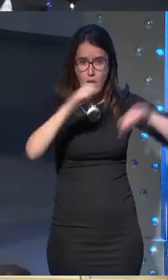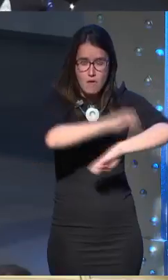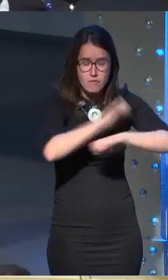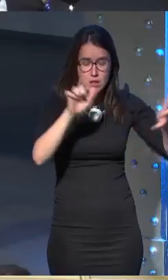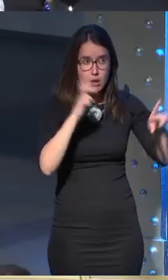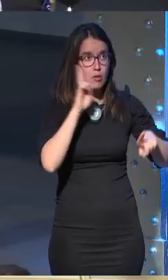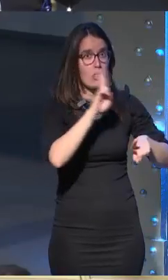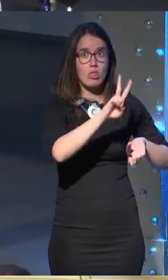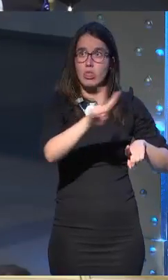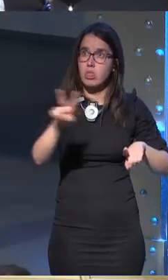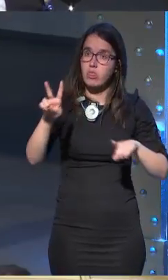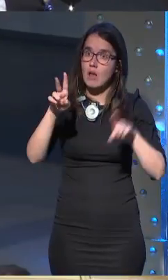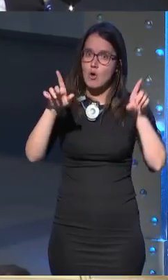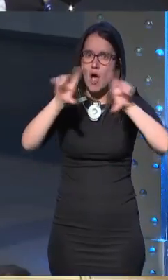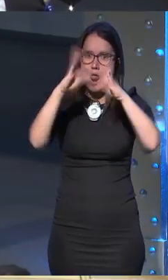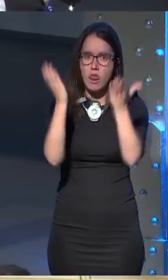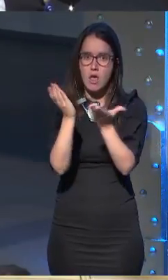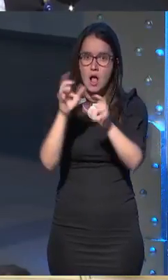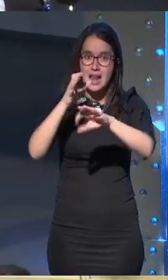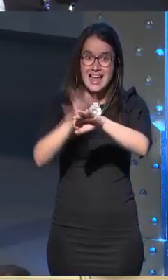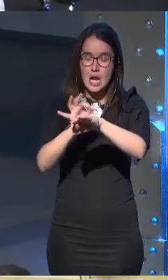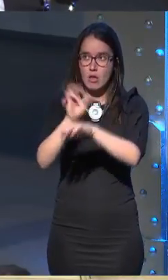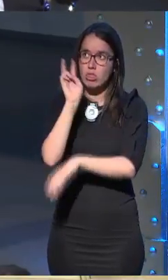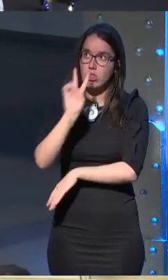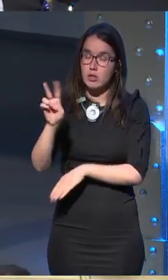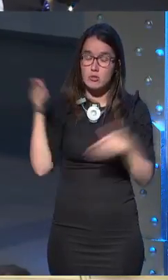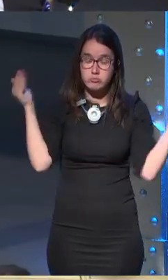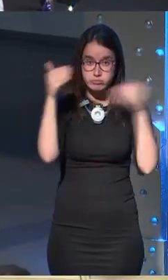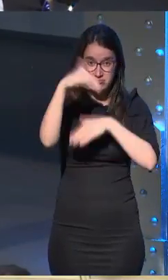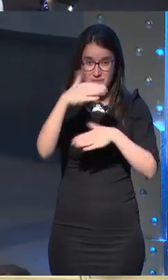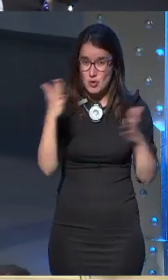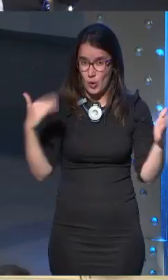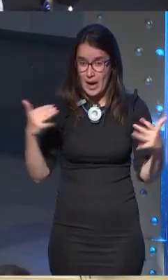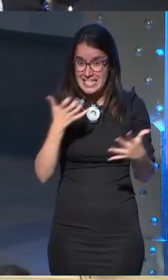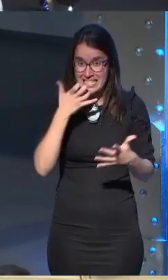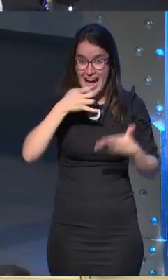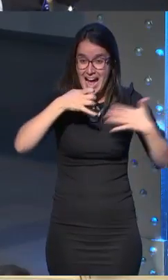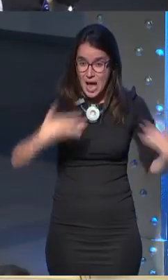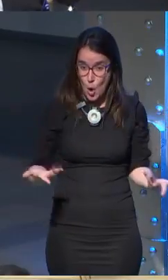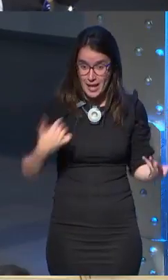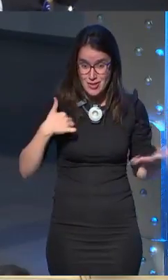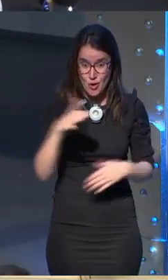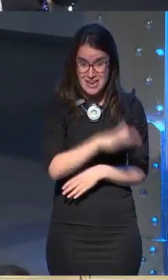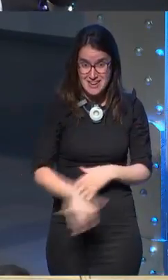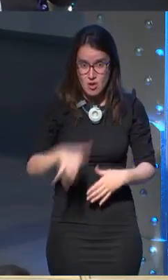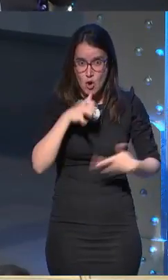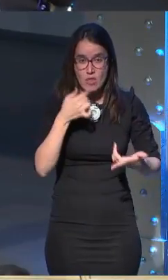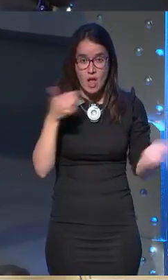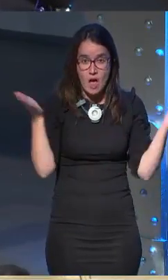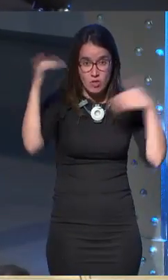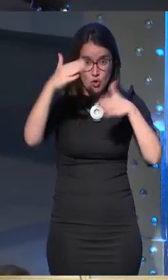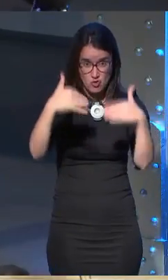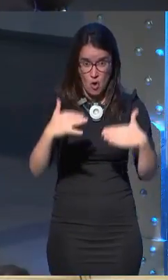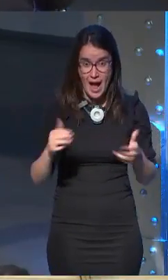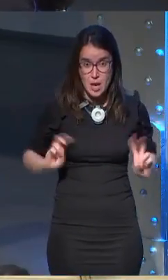did paying attention. And I think if I was a kid today, I'd probably, you know, be the kid with ADD or ADHD. And like